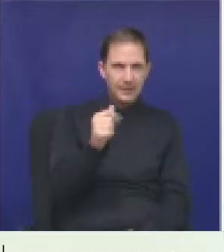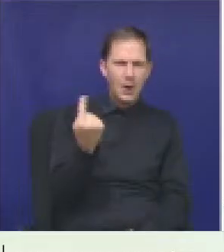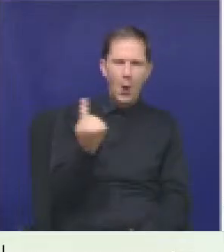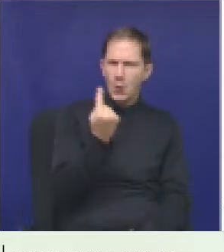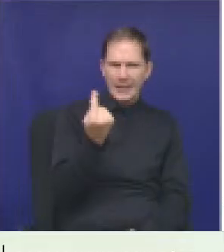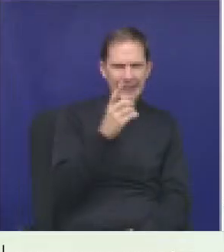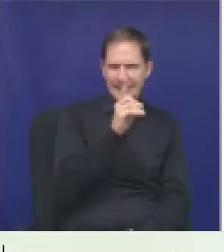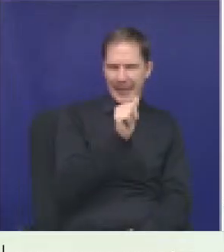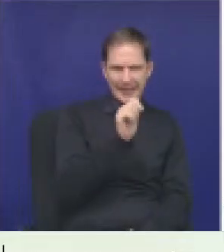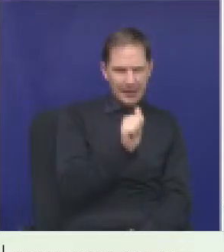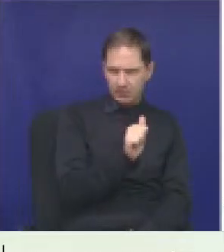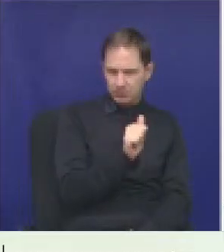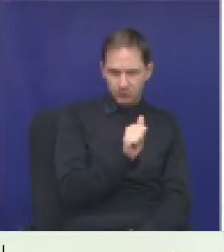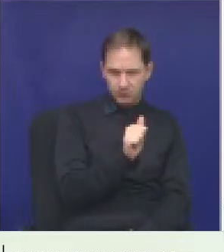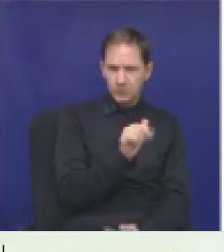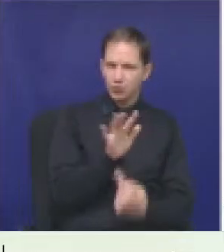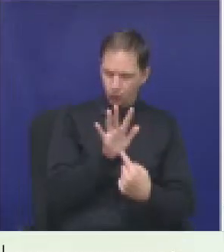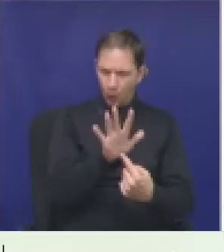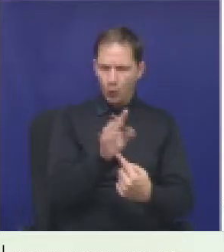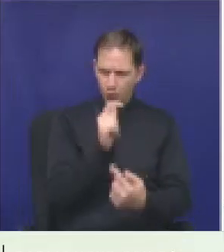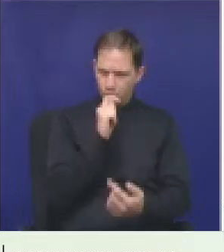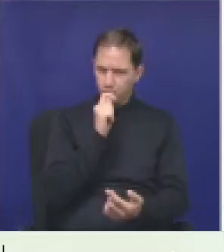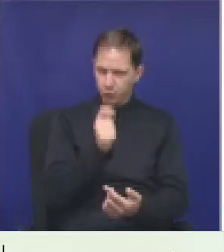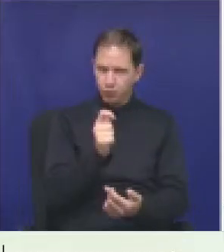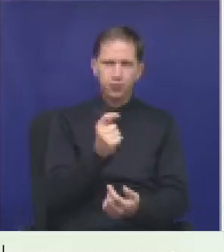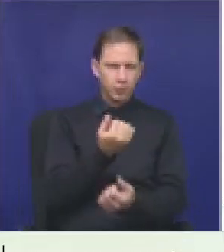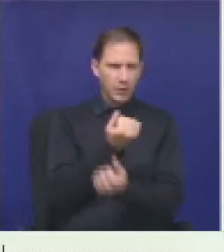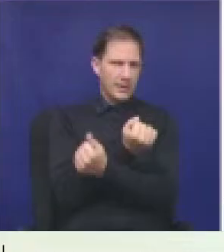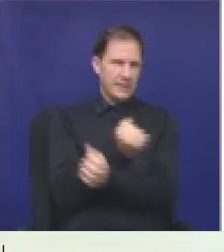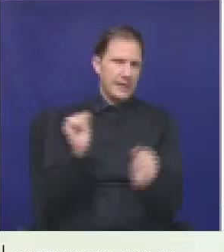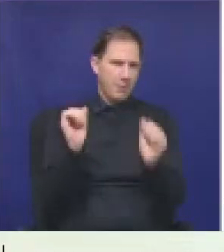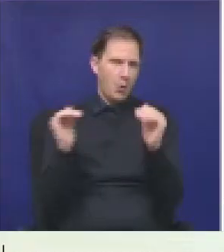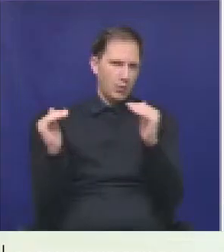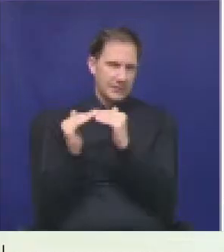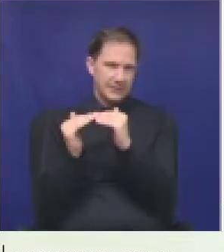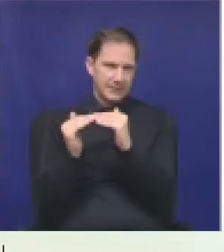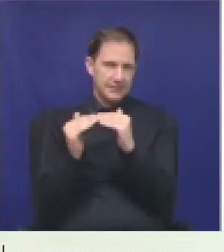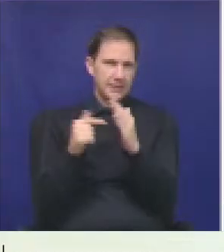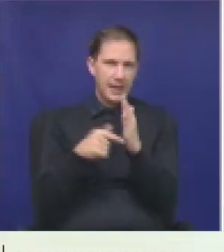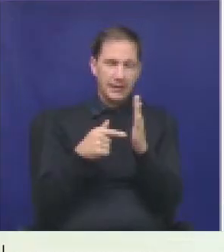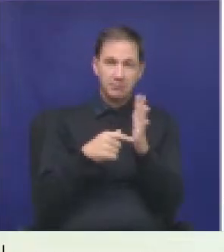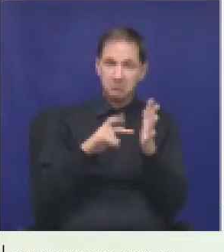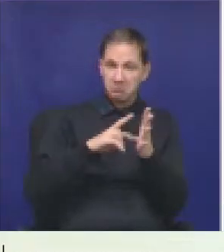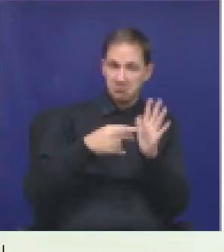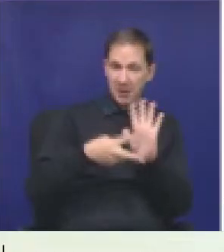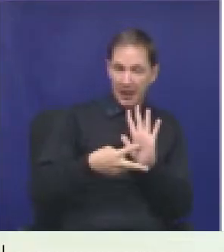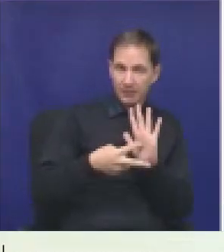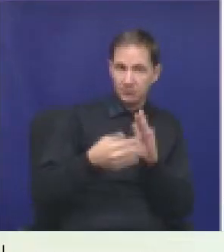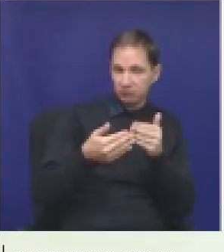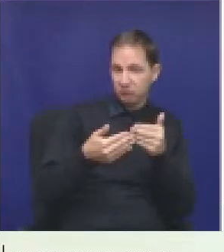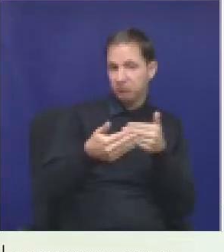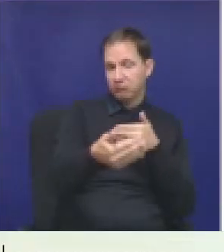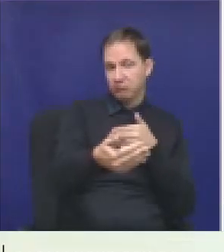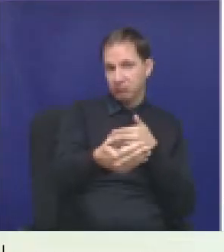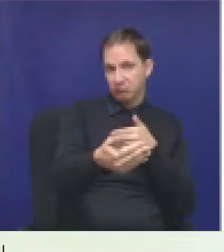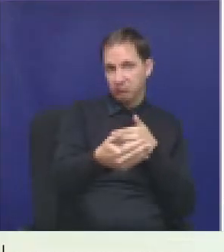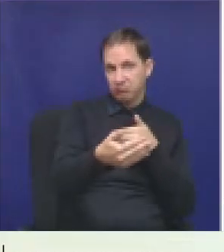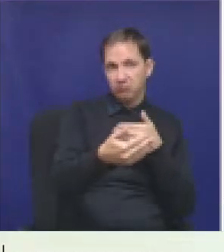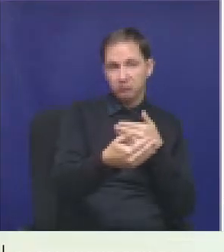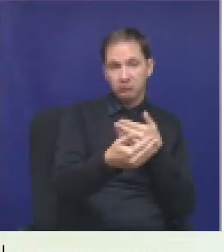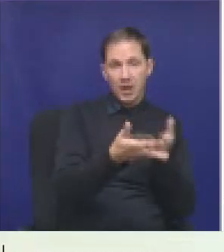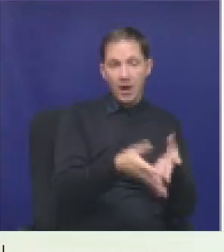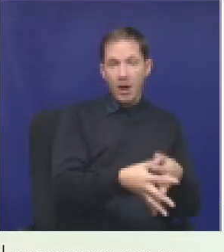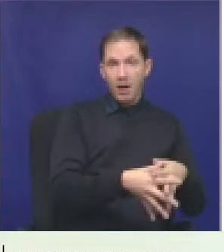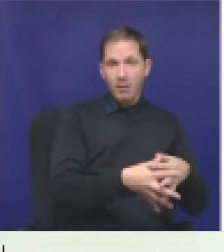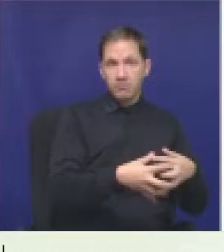to the credibility of our democracy and the integrity of our national planning architecture. The information produced by this